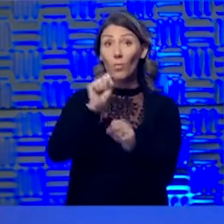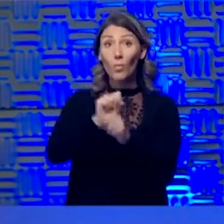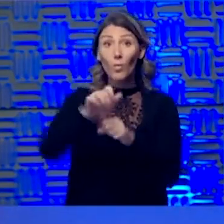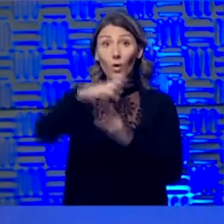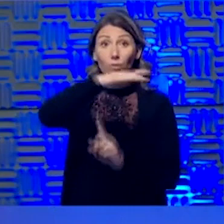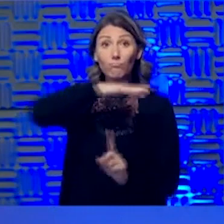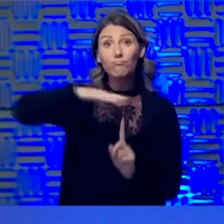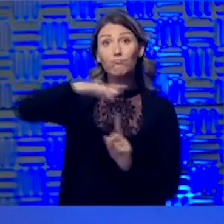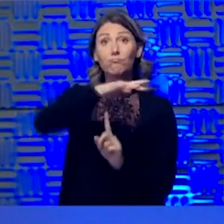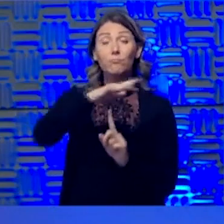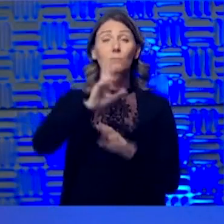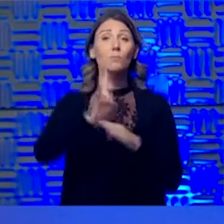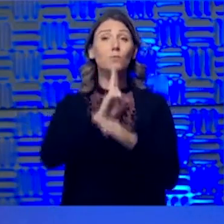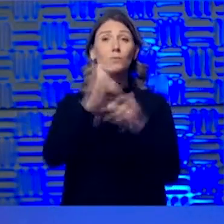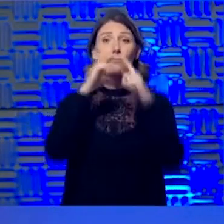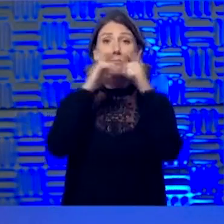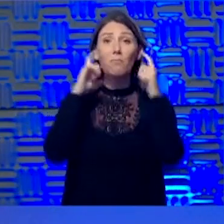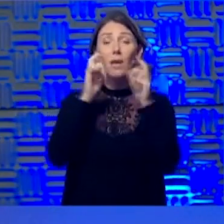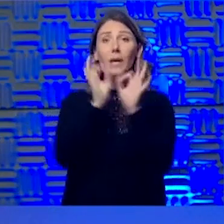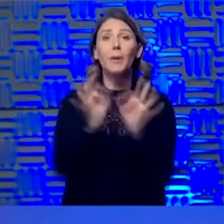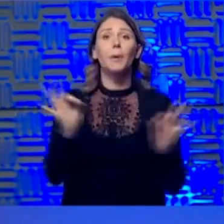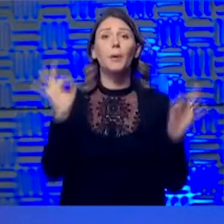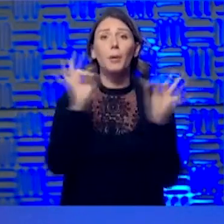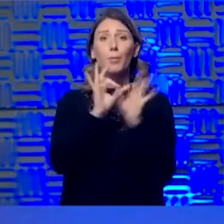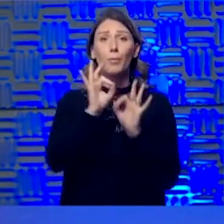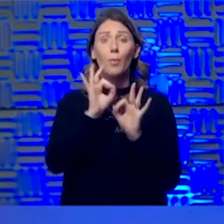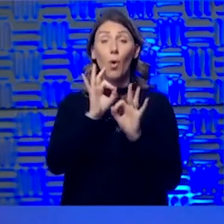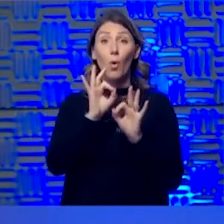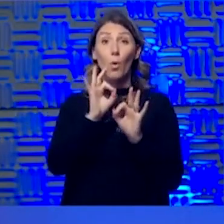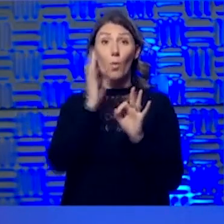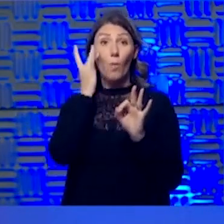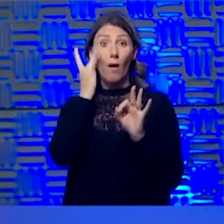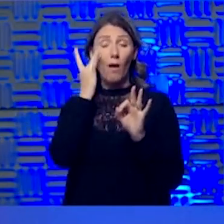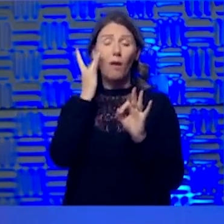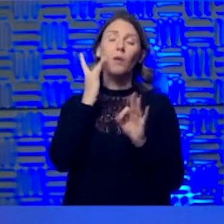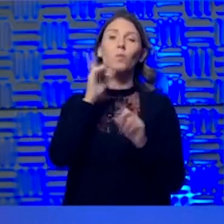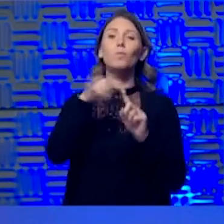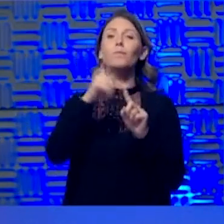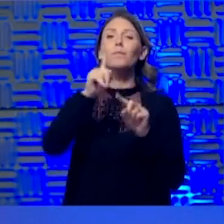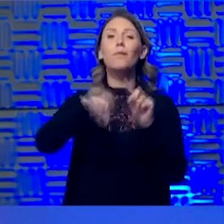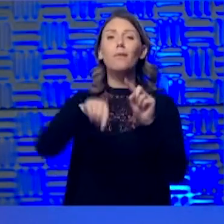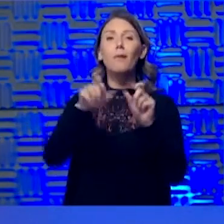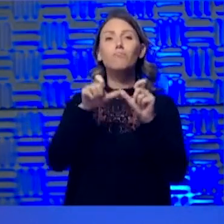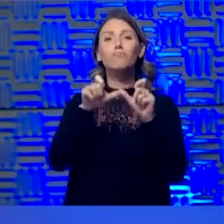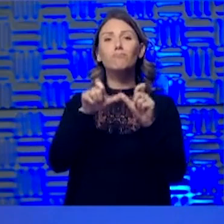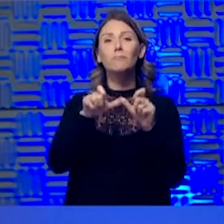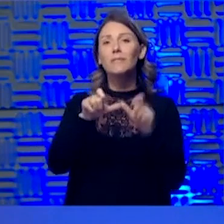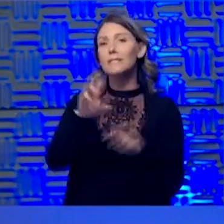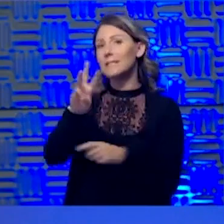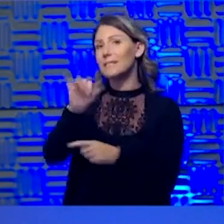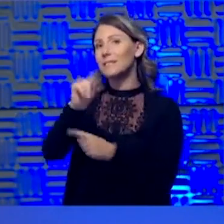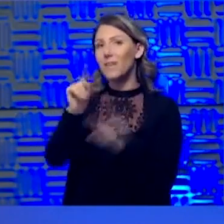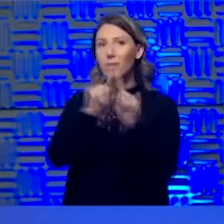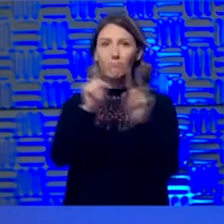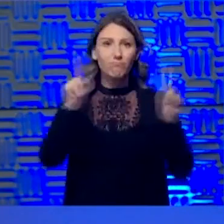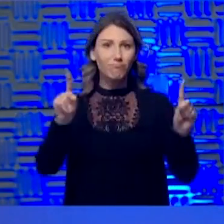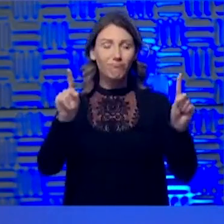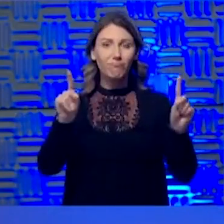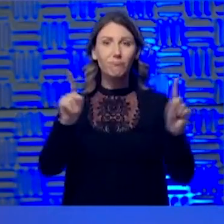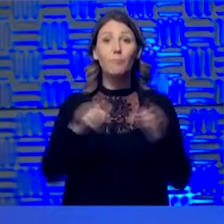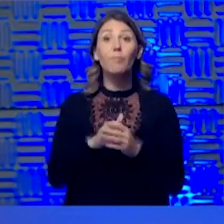wearing a mask is going to be important when you can't maintain that 6 feet of distance. And again, these masks, now these